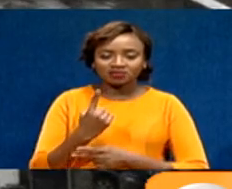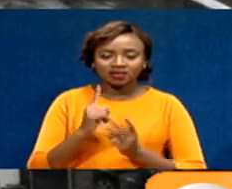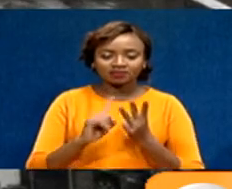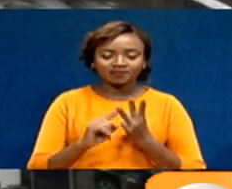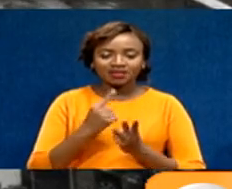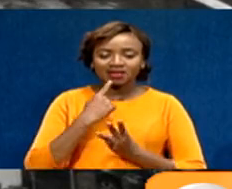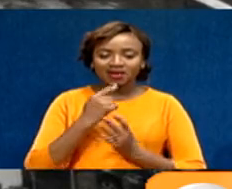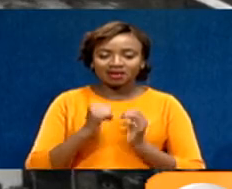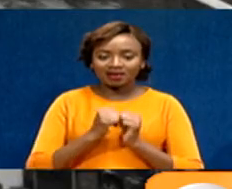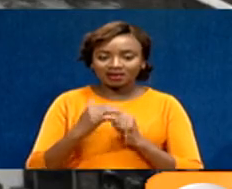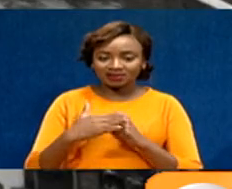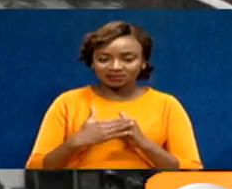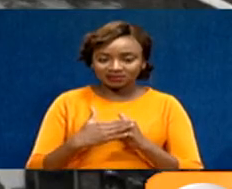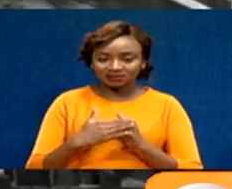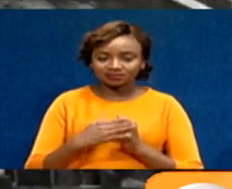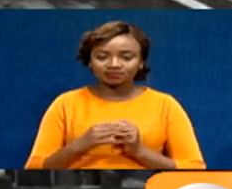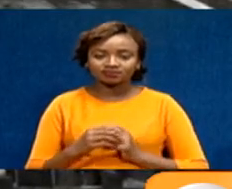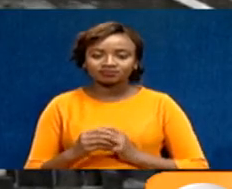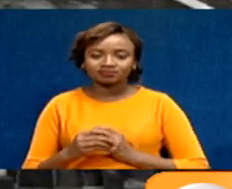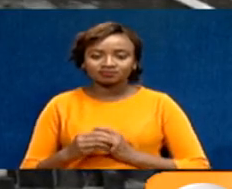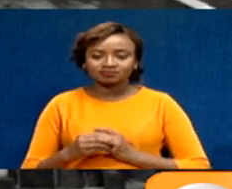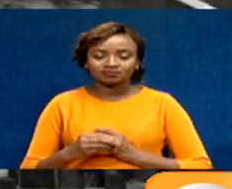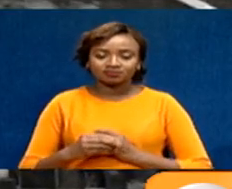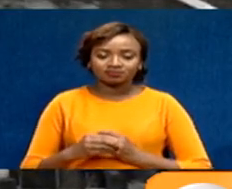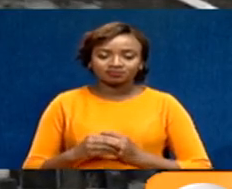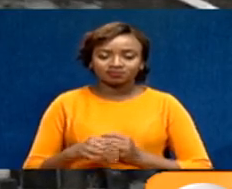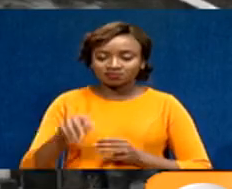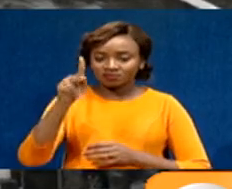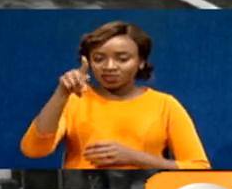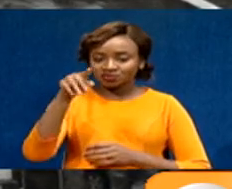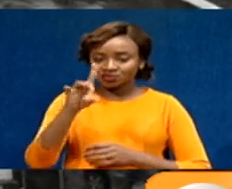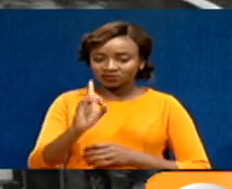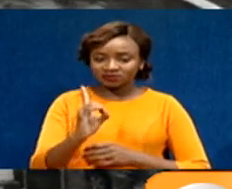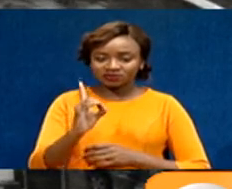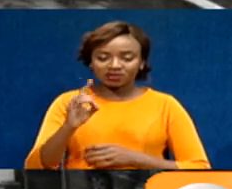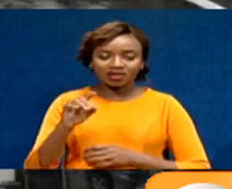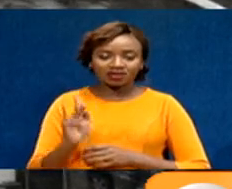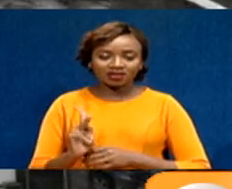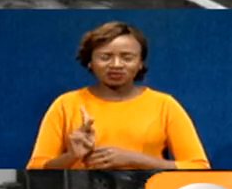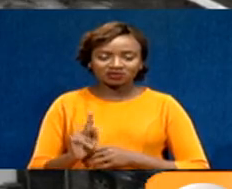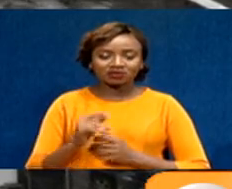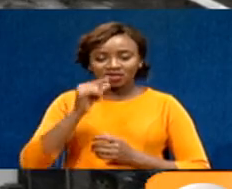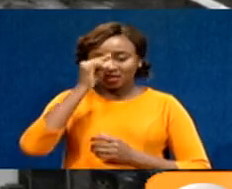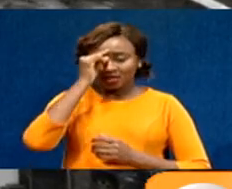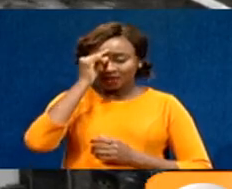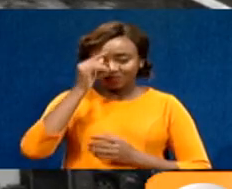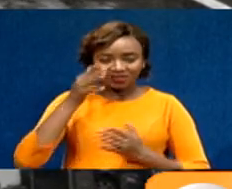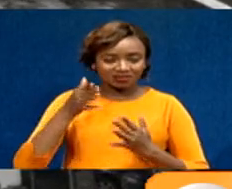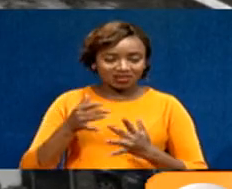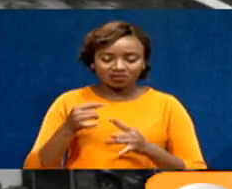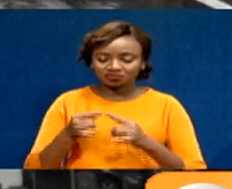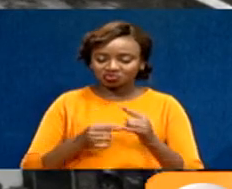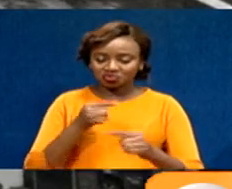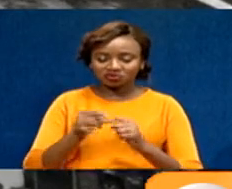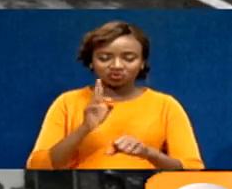and 119 shillings and 66 cents for petrol, diesel, and kerosene. The government has nevertheless continued